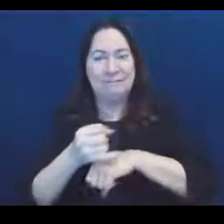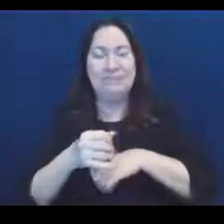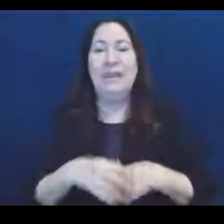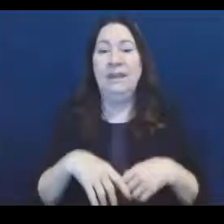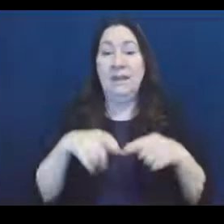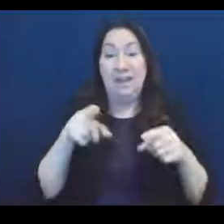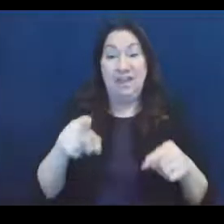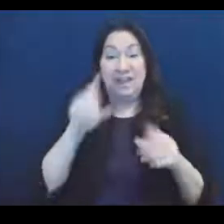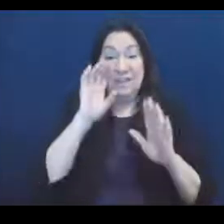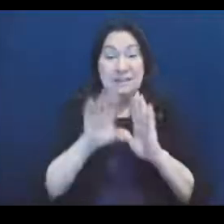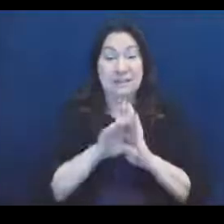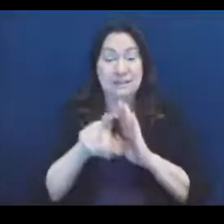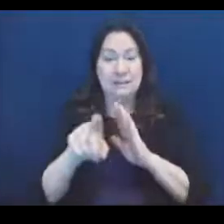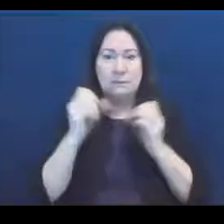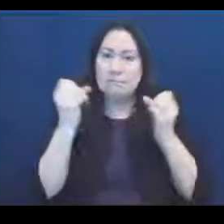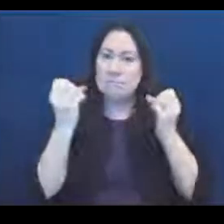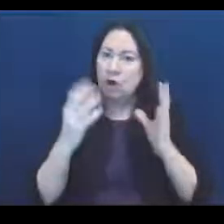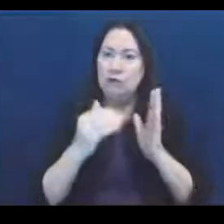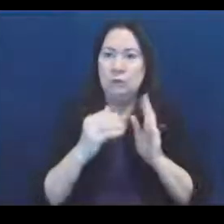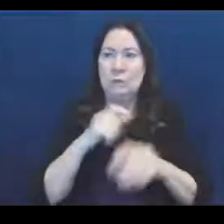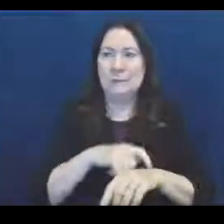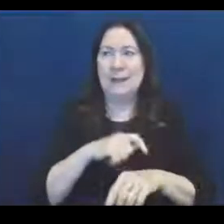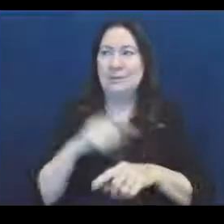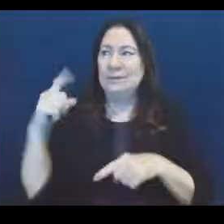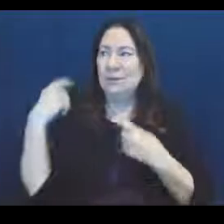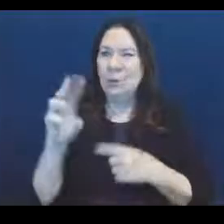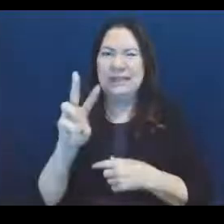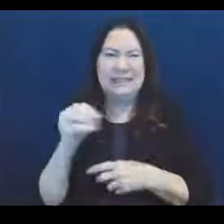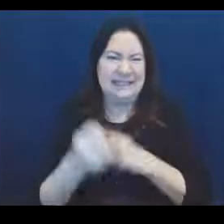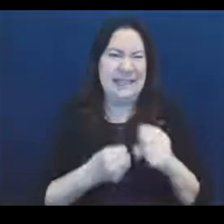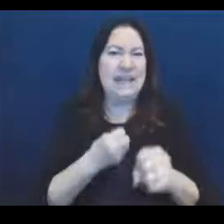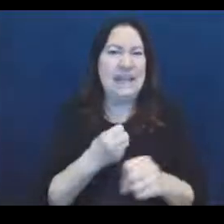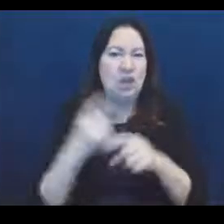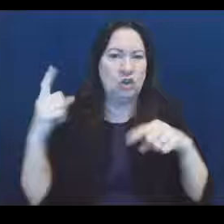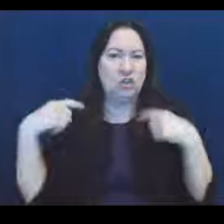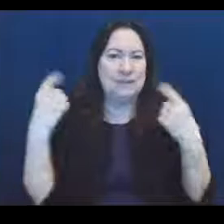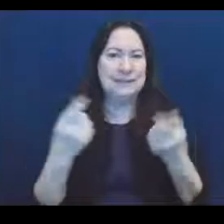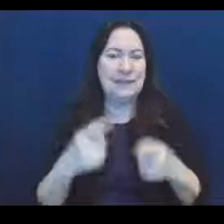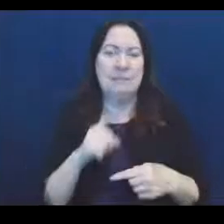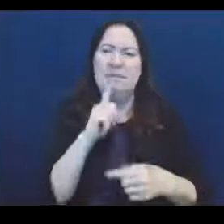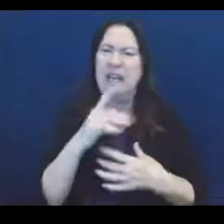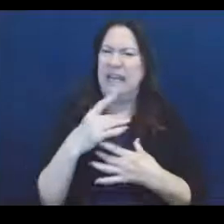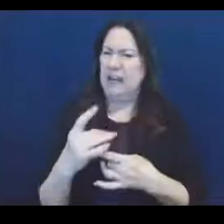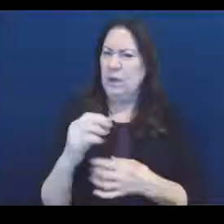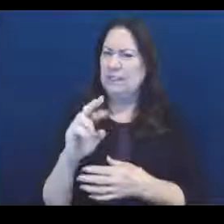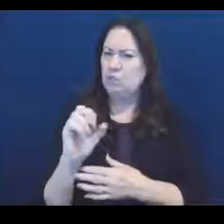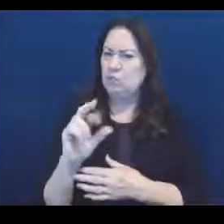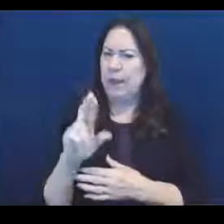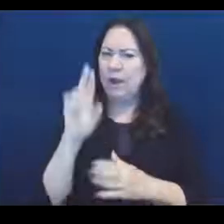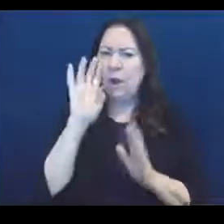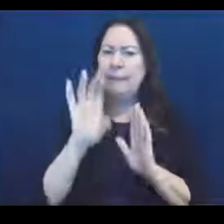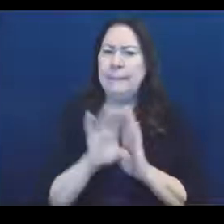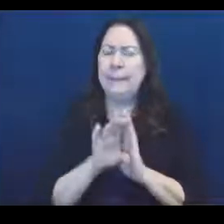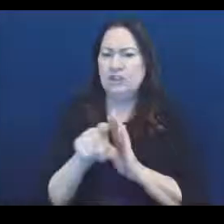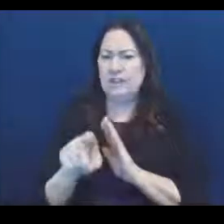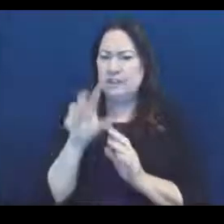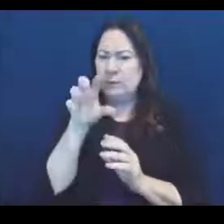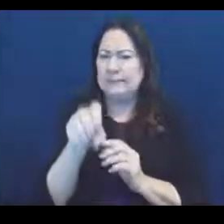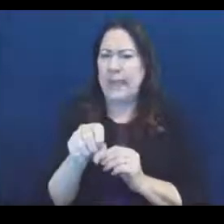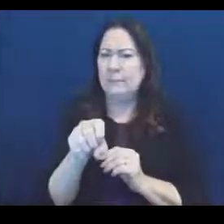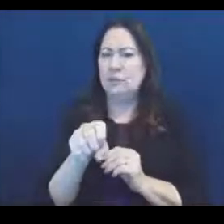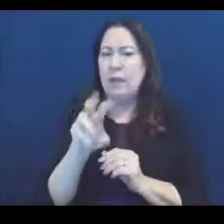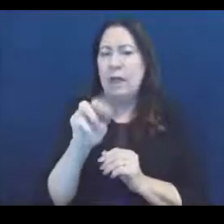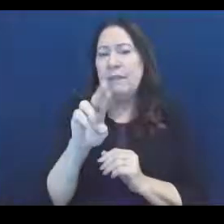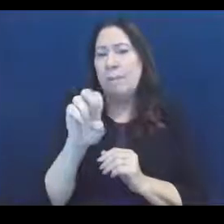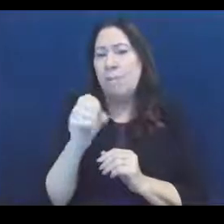has actually happened multiple times over the past 60 years. I've got a very interesting radar image here that was captured from the Morehead City